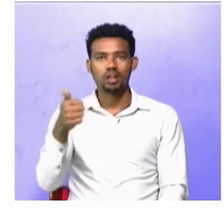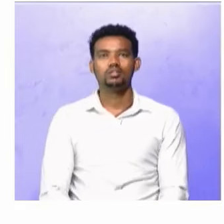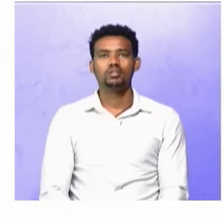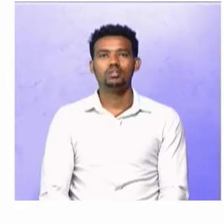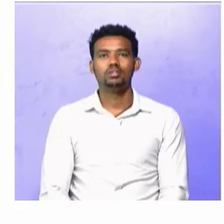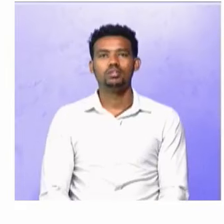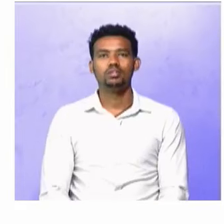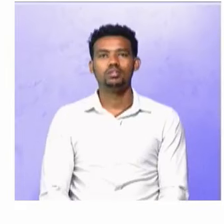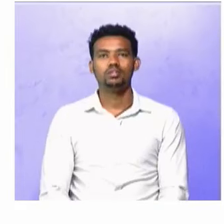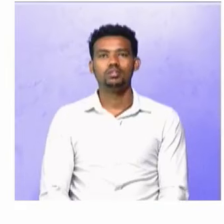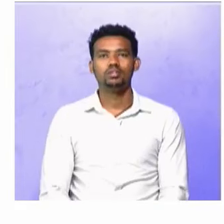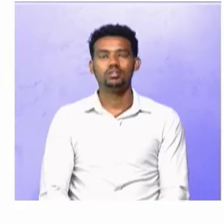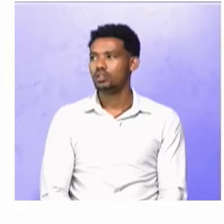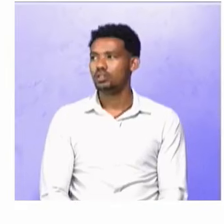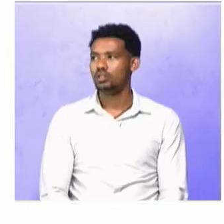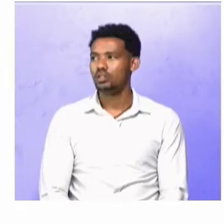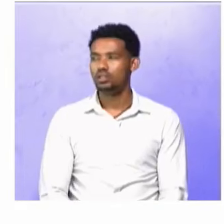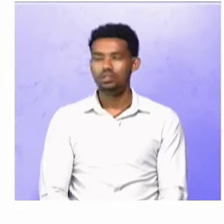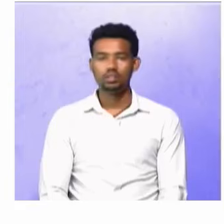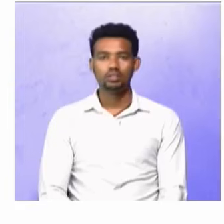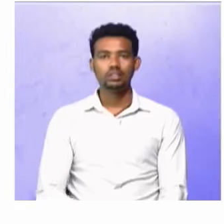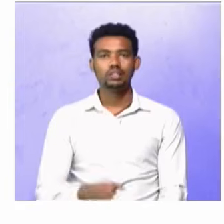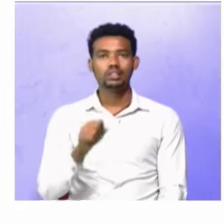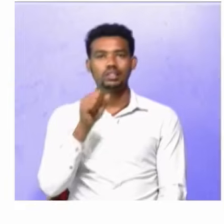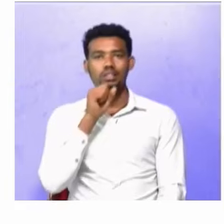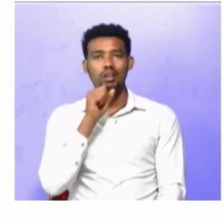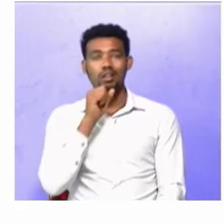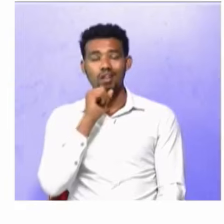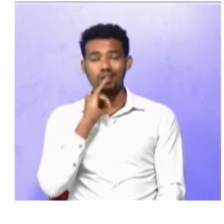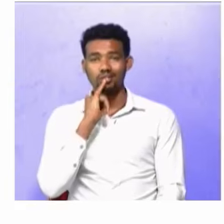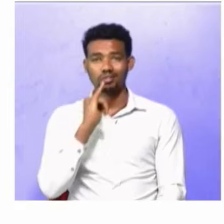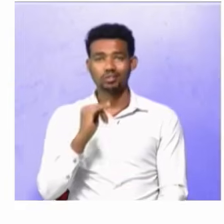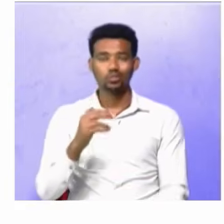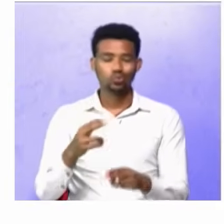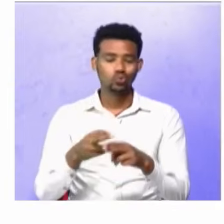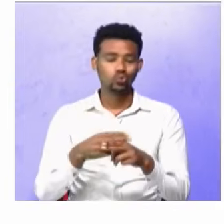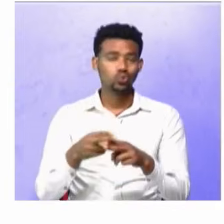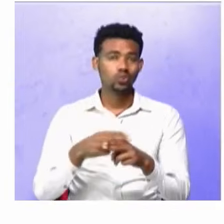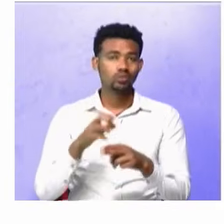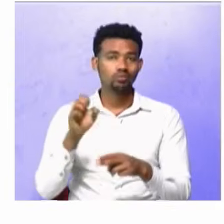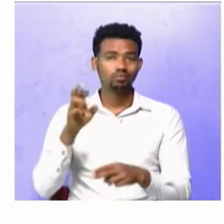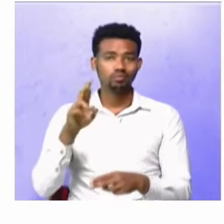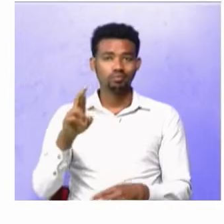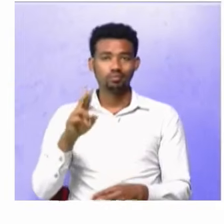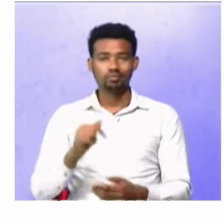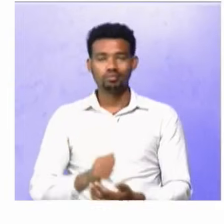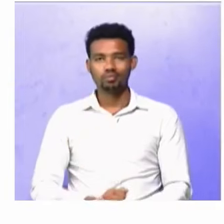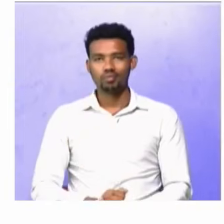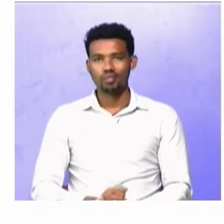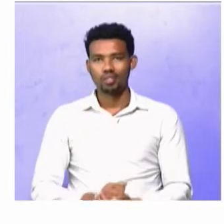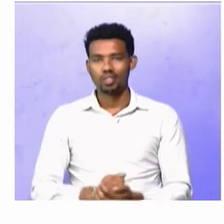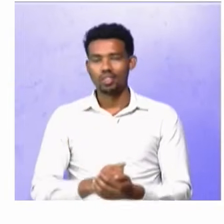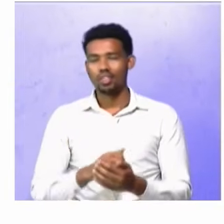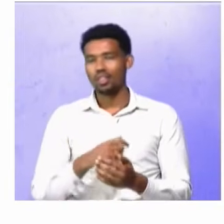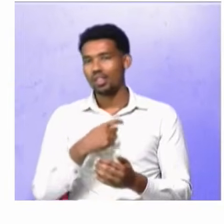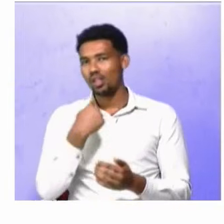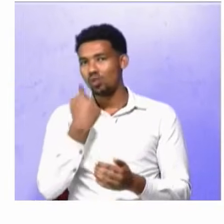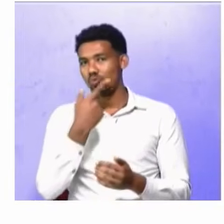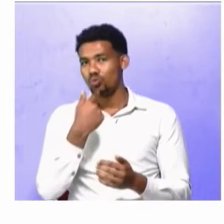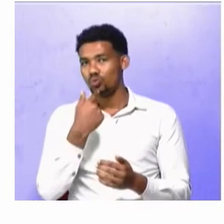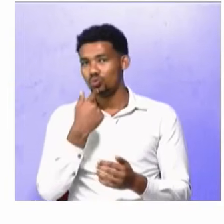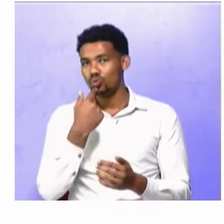is shorter. Sarah is shorter than what? Zan.